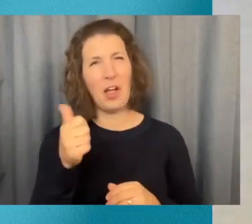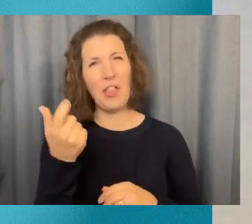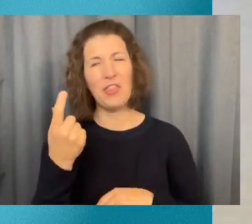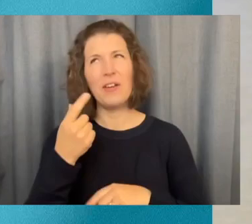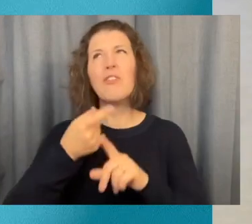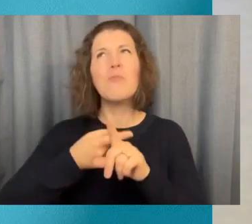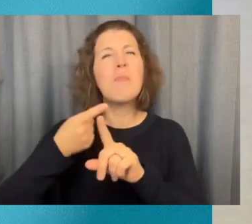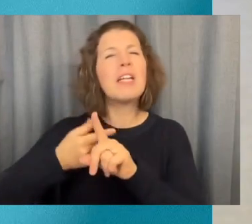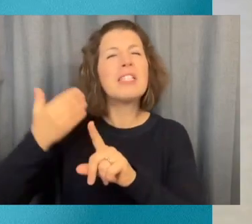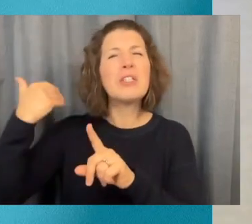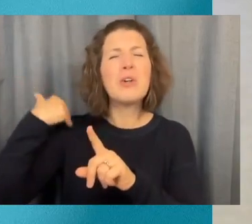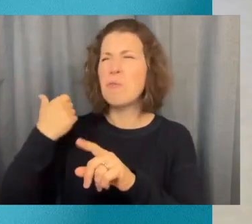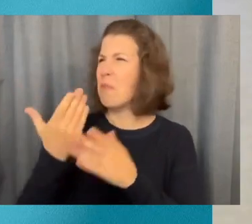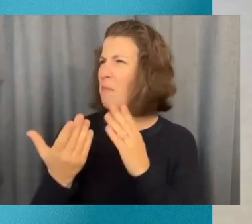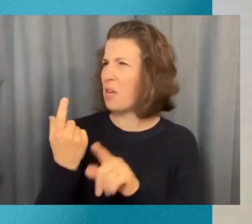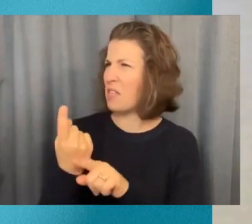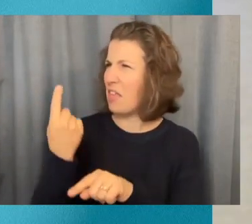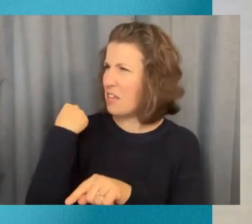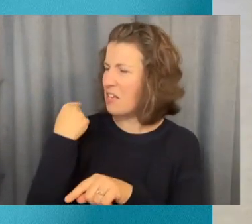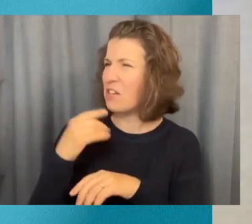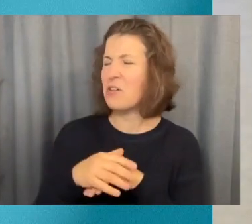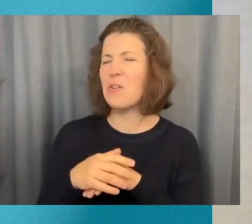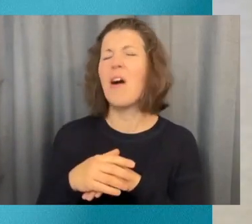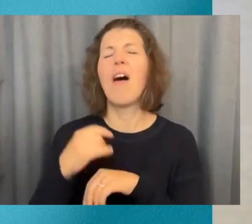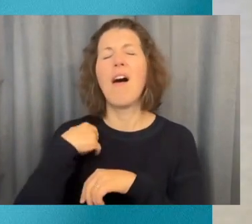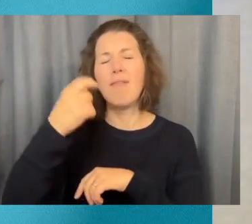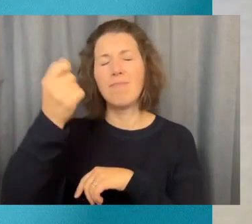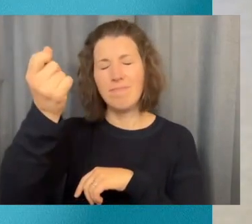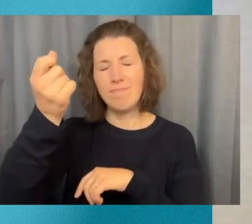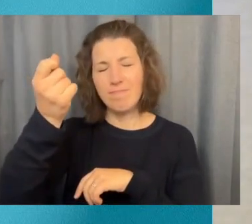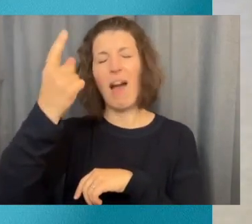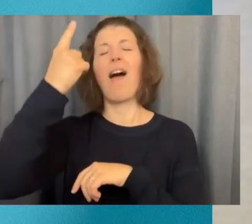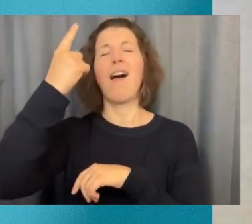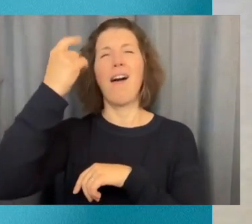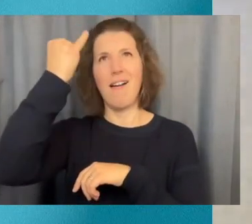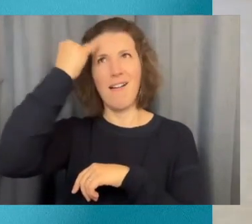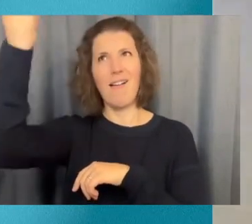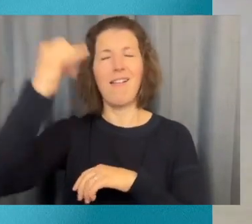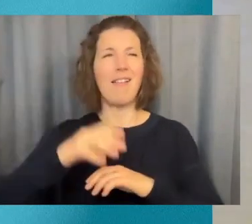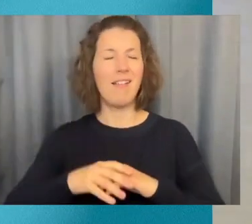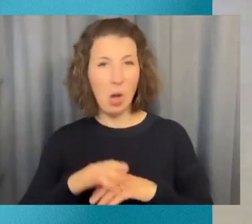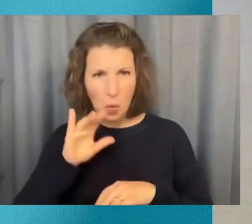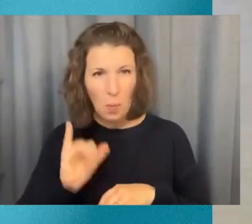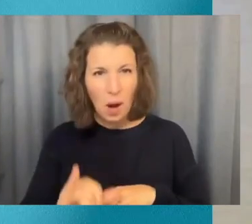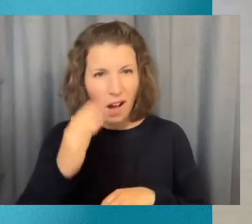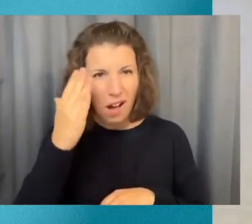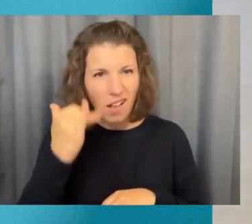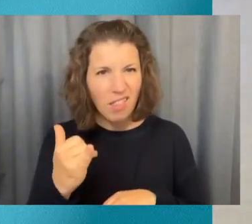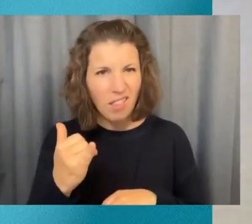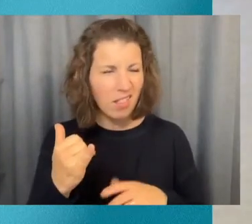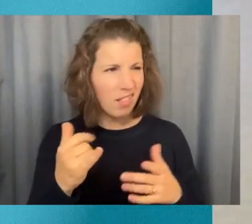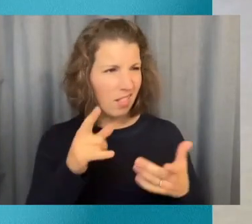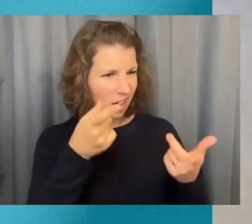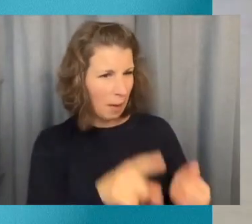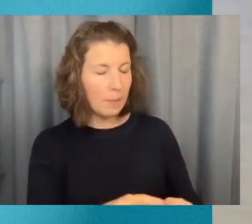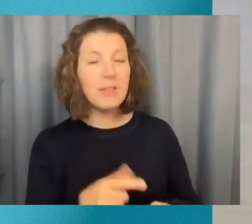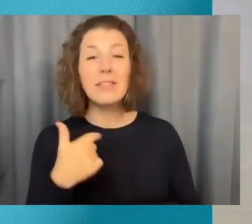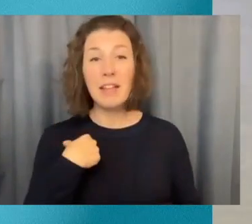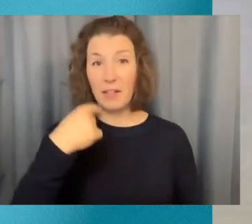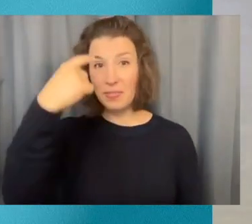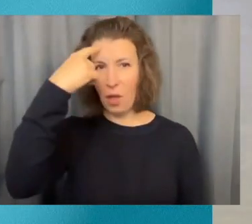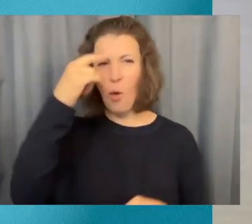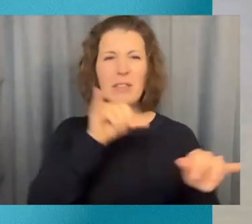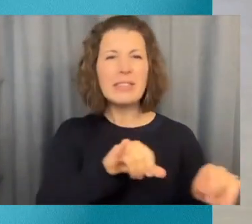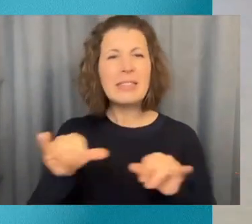back, or maybe even a year and a half ago, about why this happens. And I likened it to my being in middle school, where I was